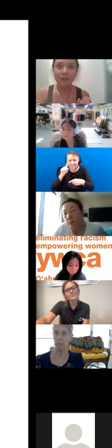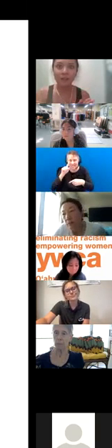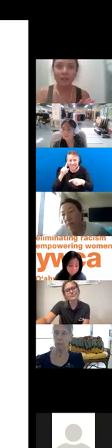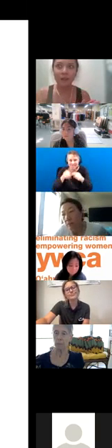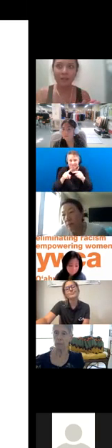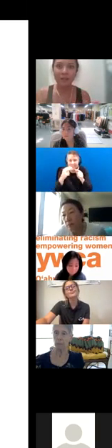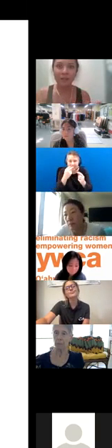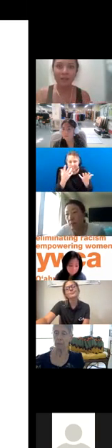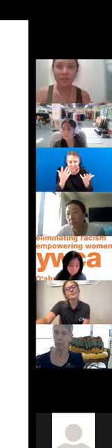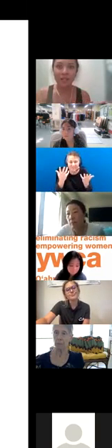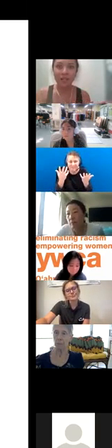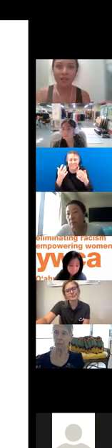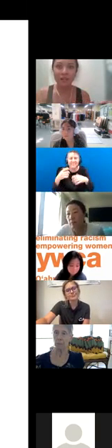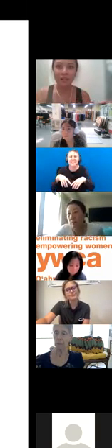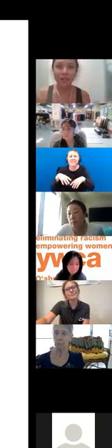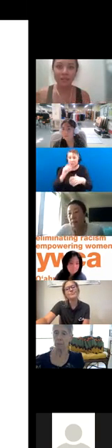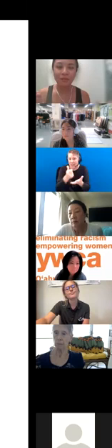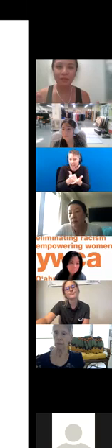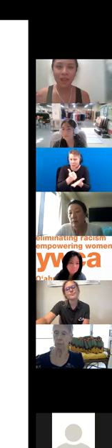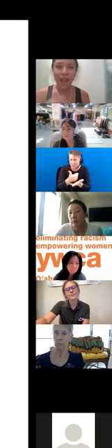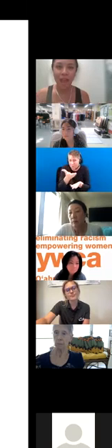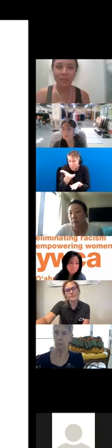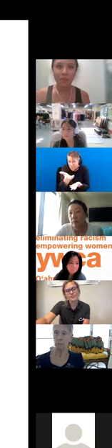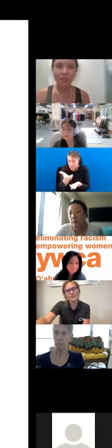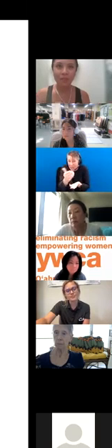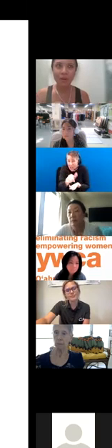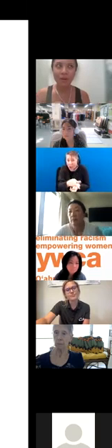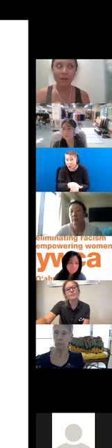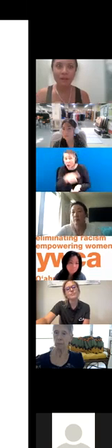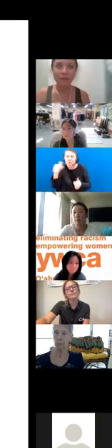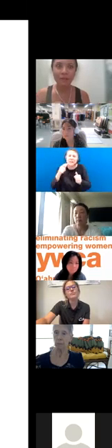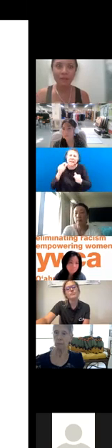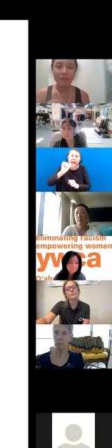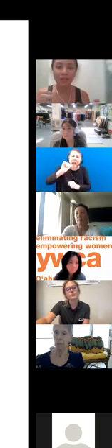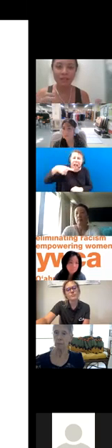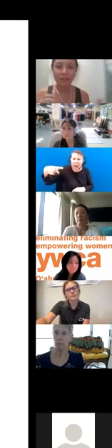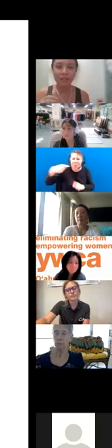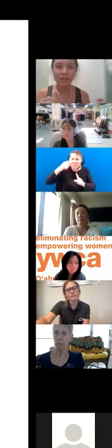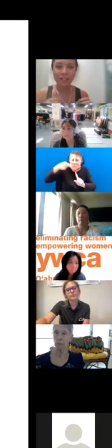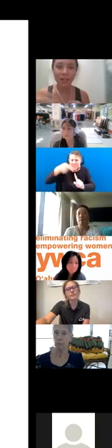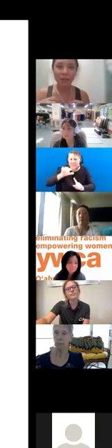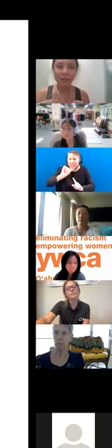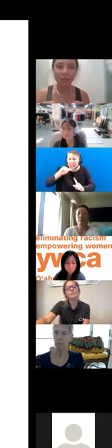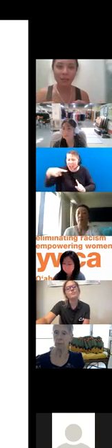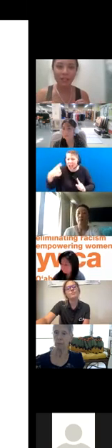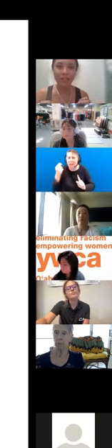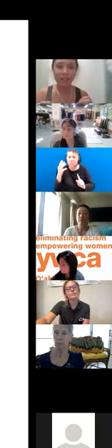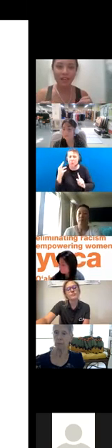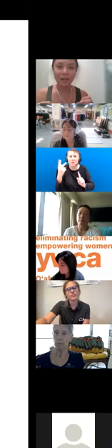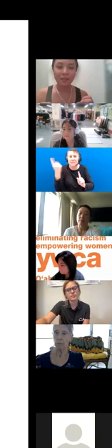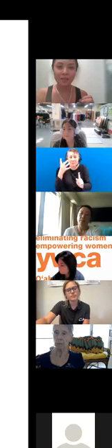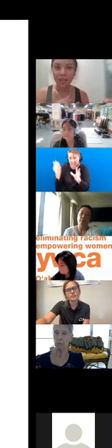that was helpful. But is there any other types of apps or things that we could